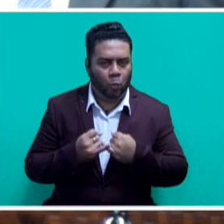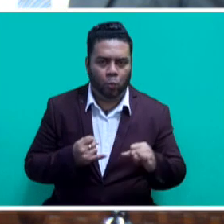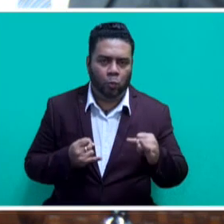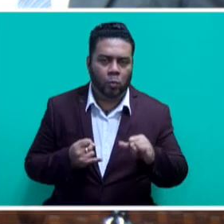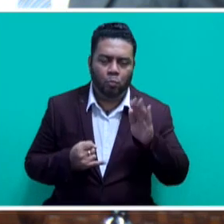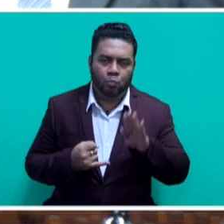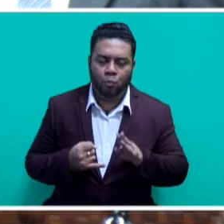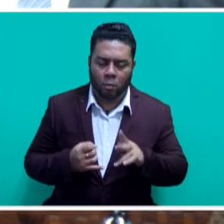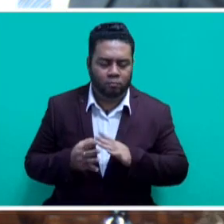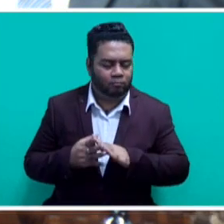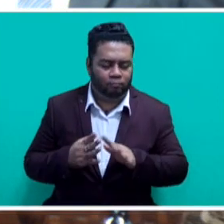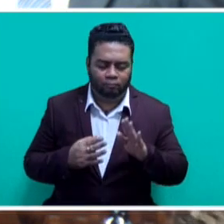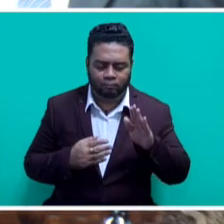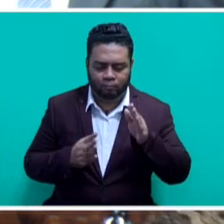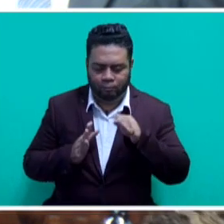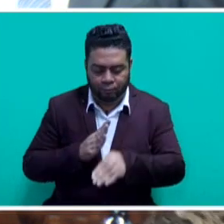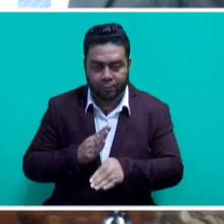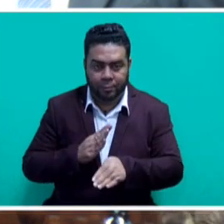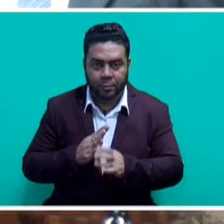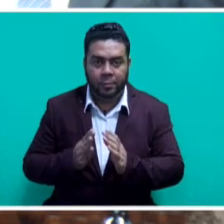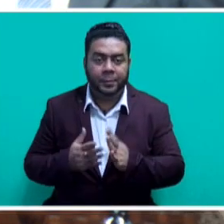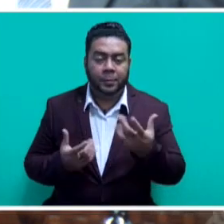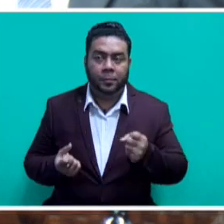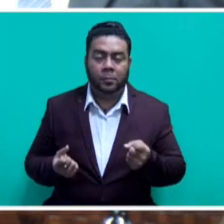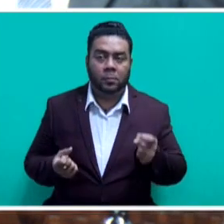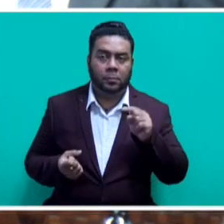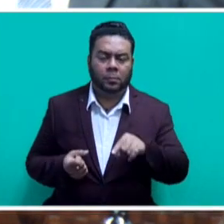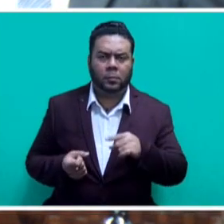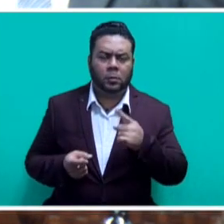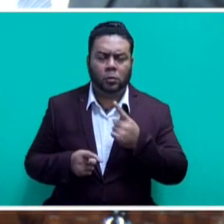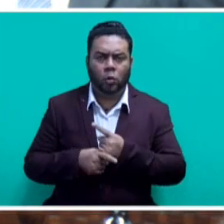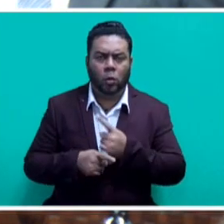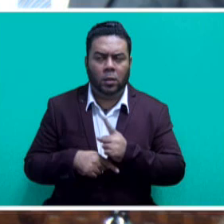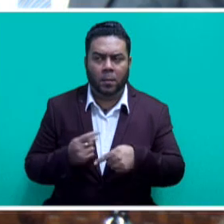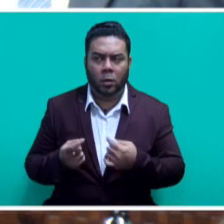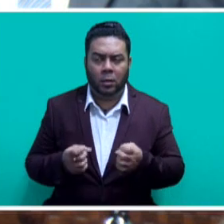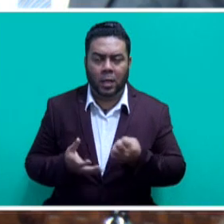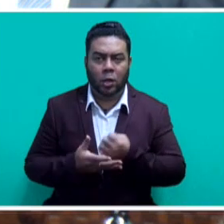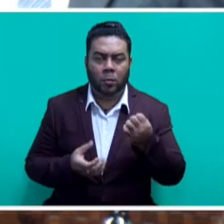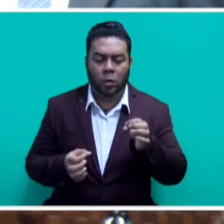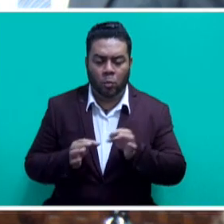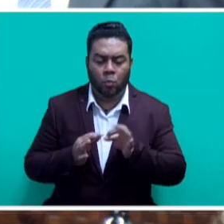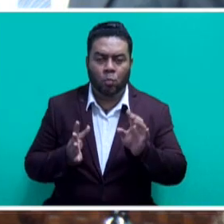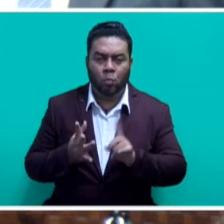They stood here in this August House and proudly bragged about the economic boom and unprecedented growth in the past